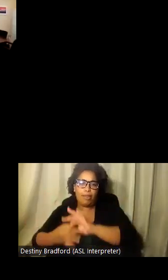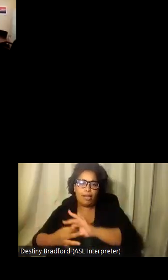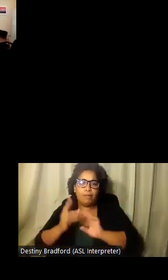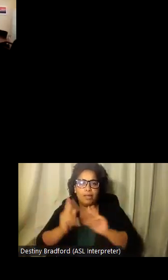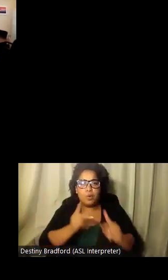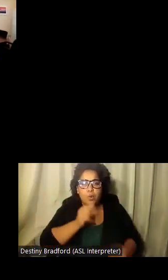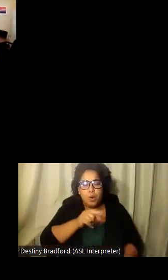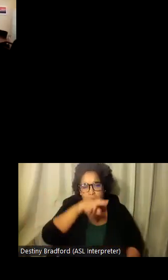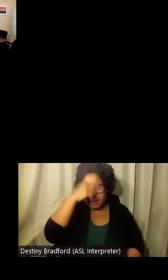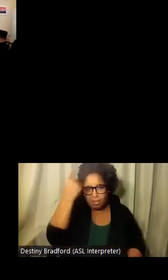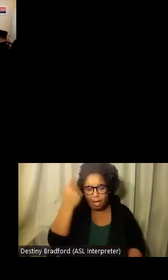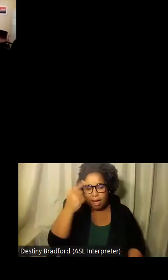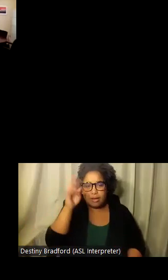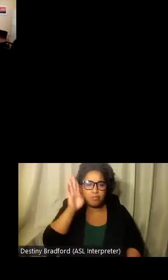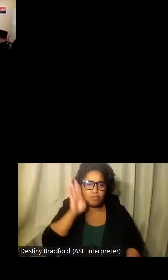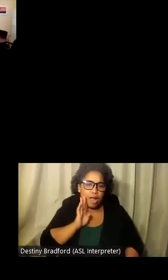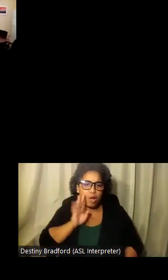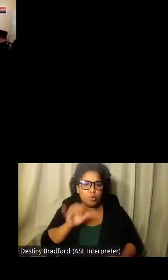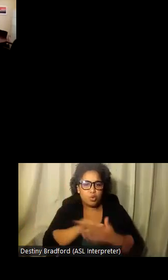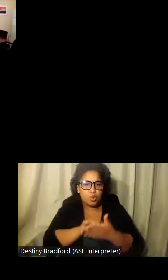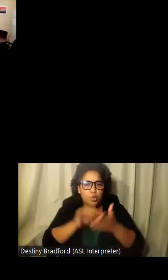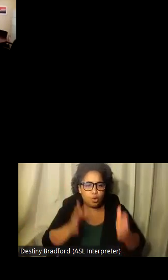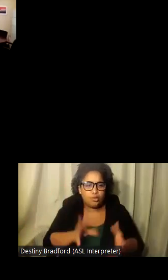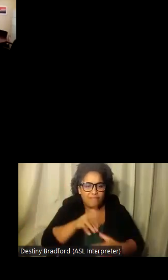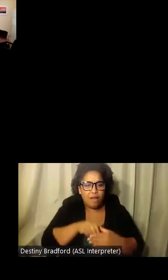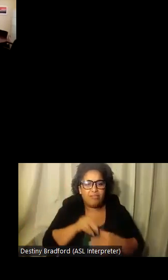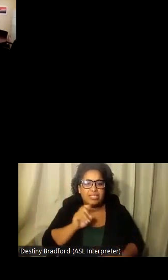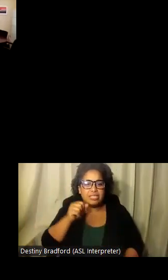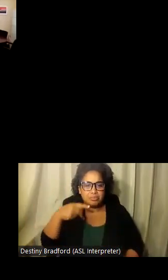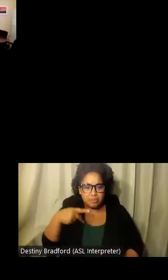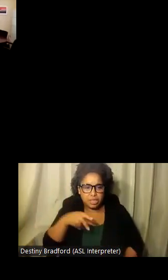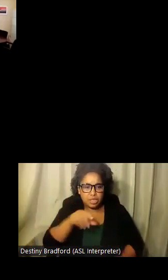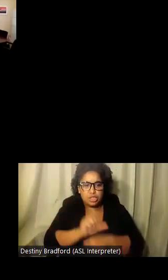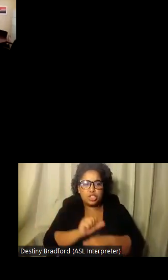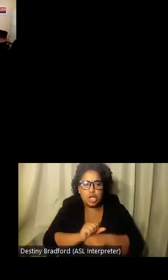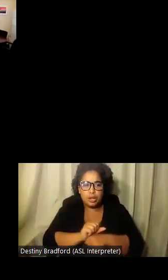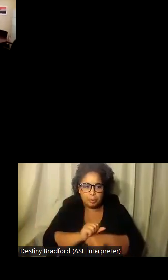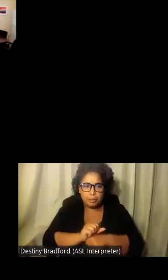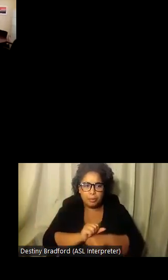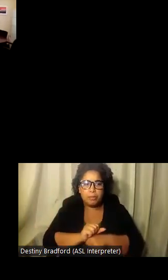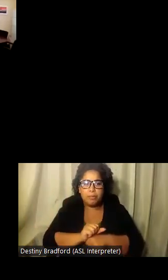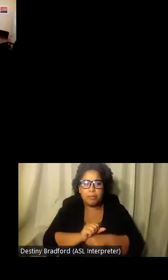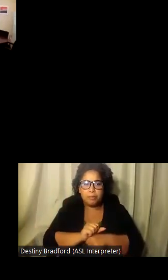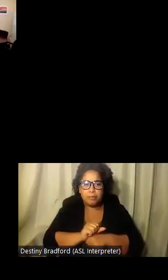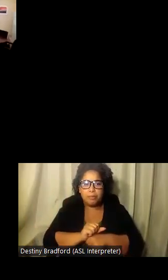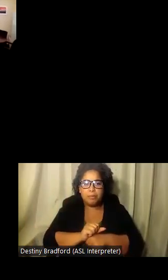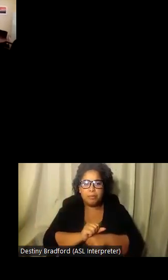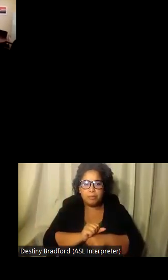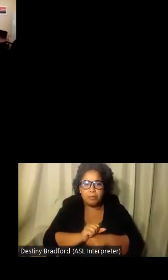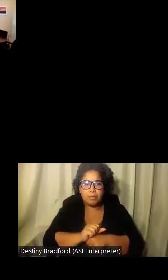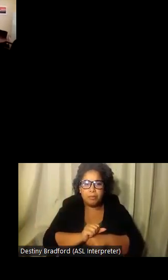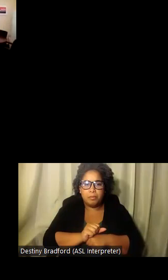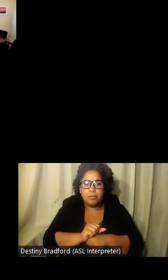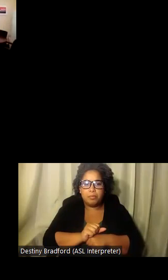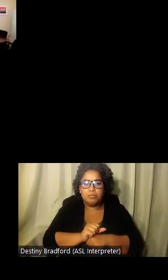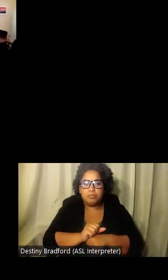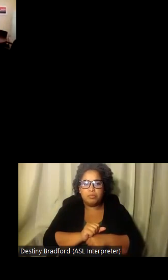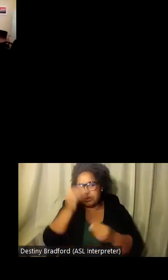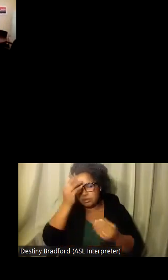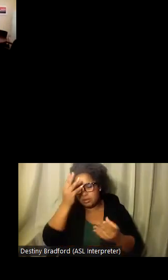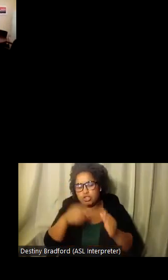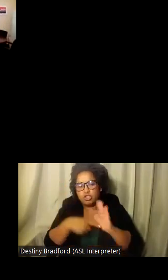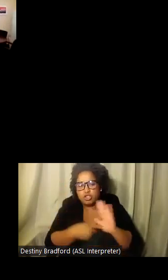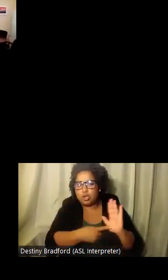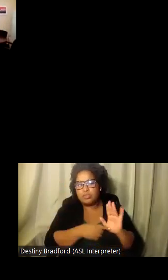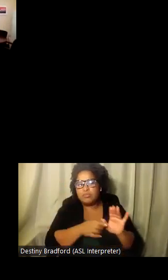are Black and Brown New Yorkers who are in the direct support professional job titles. Indeed, the data presents out very similarly